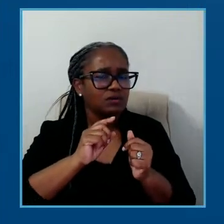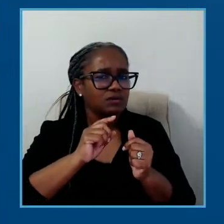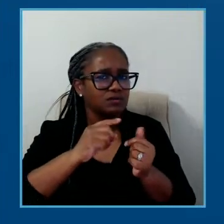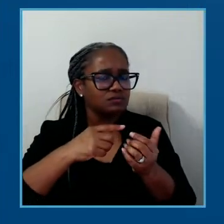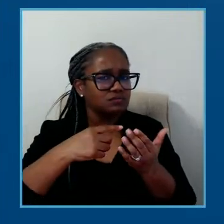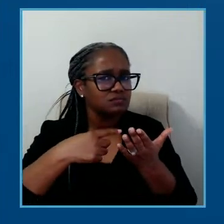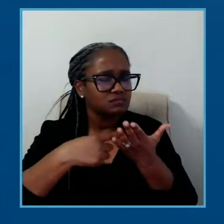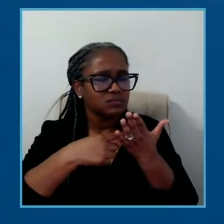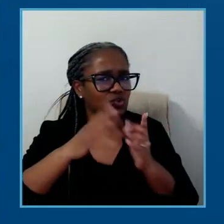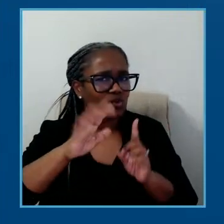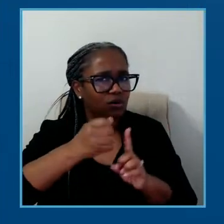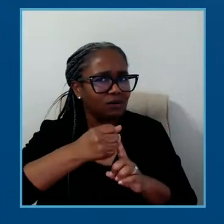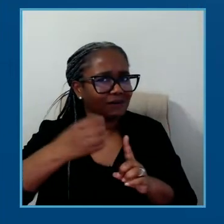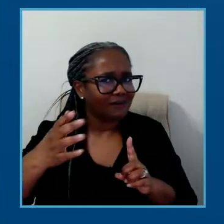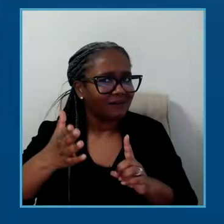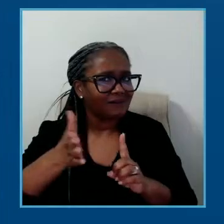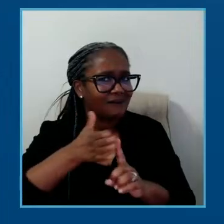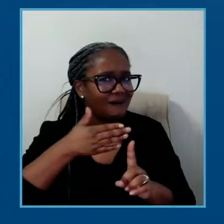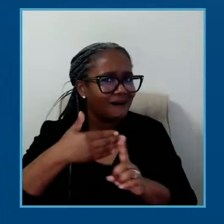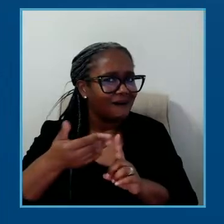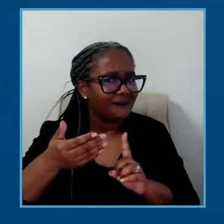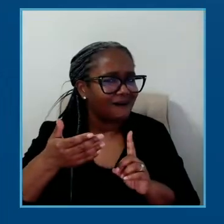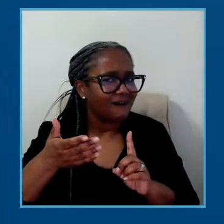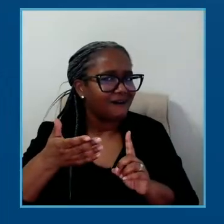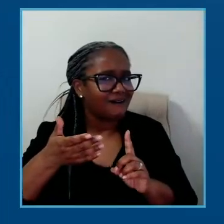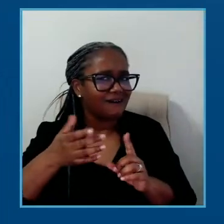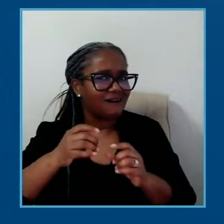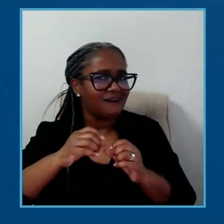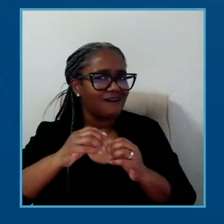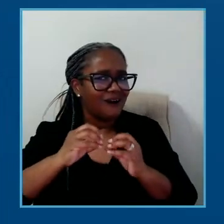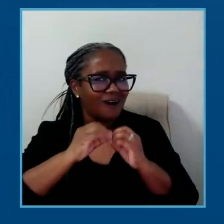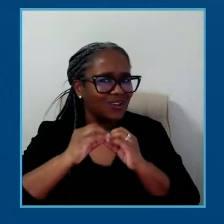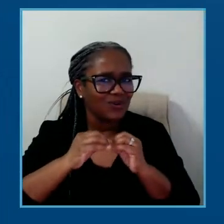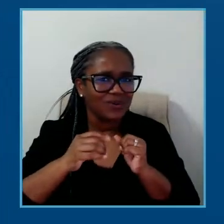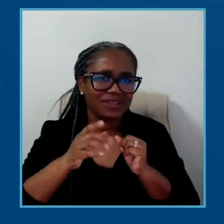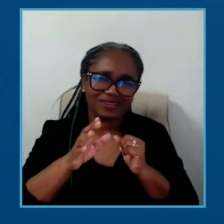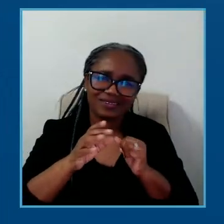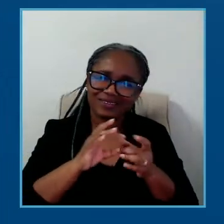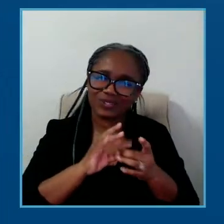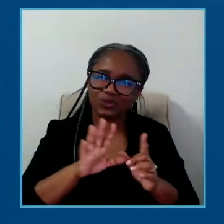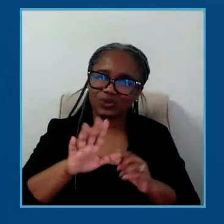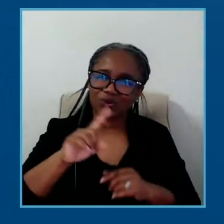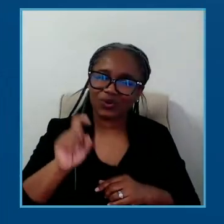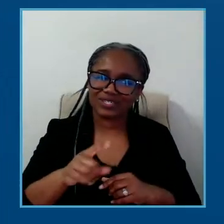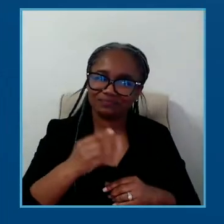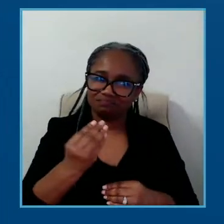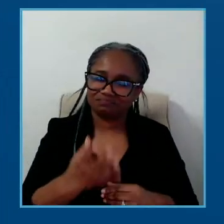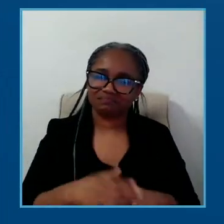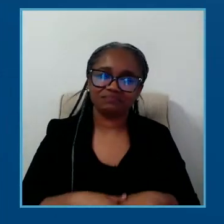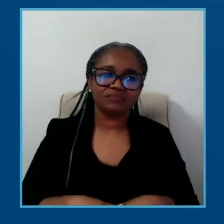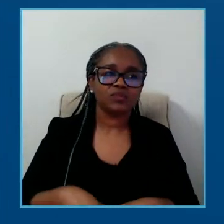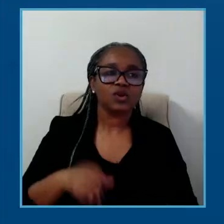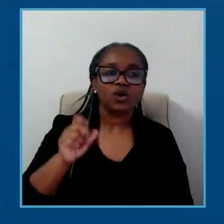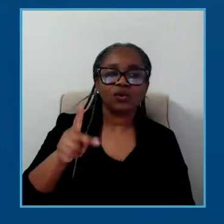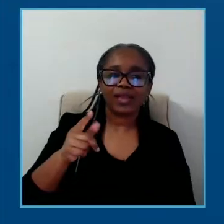Okay. Thank you. Great. So let's recognize Governor David Walters.